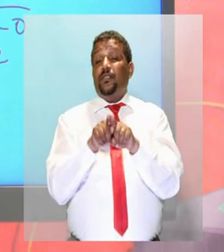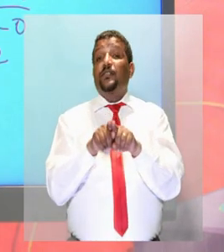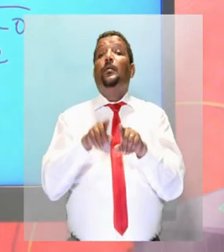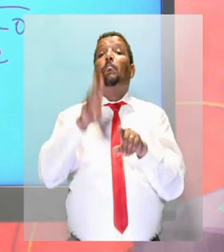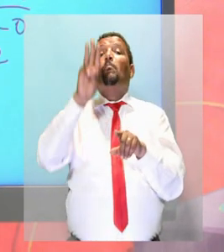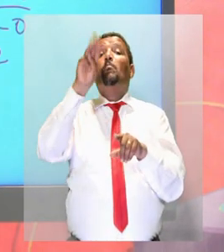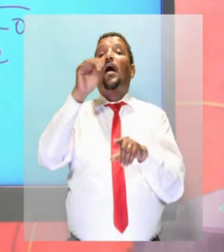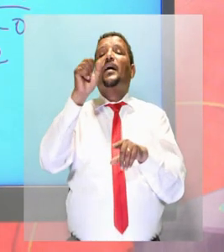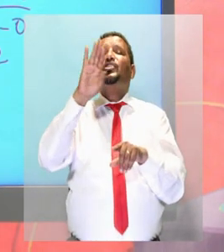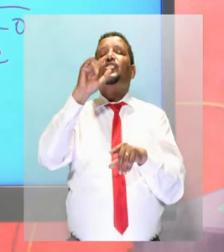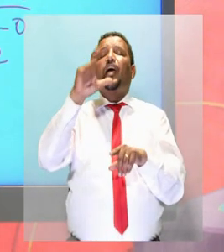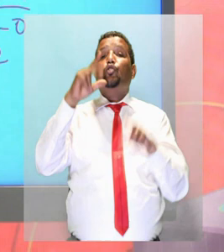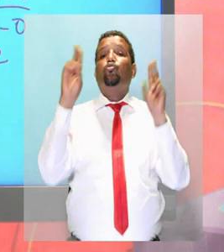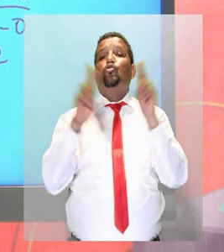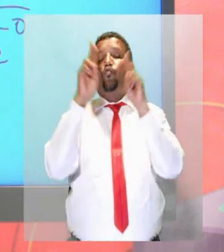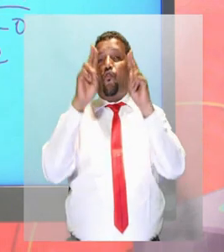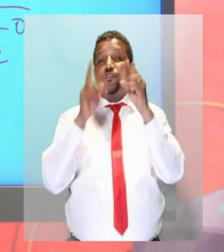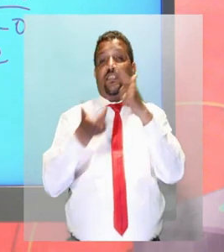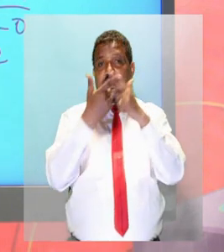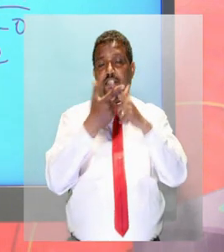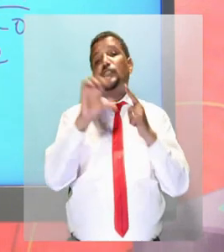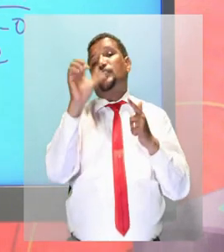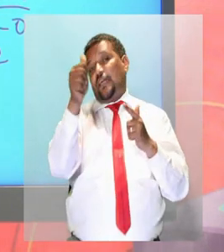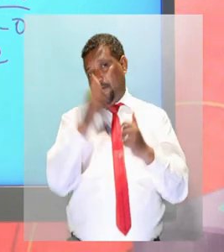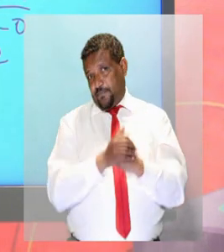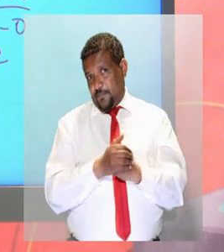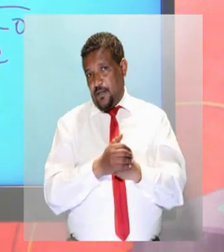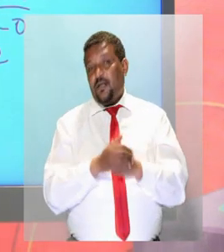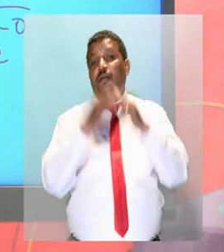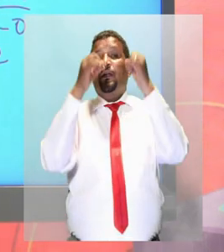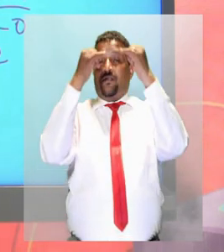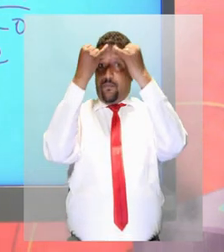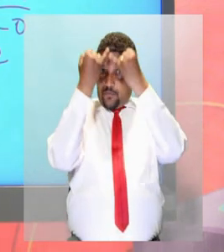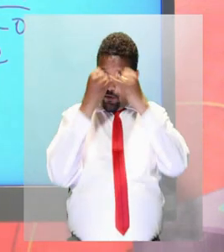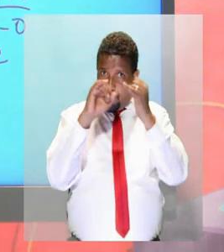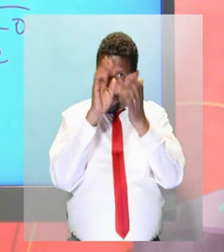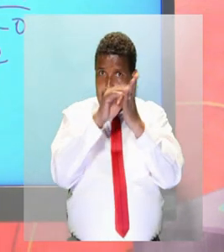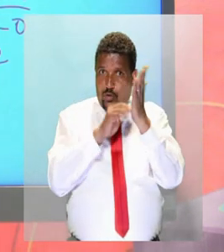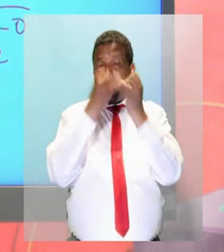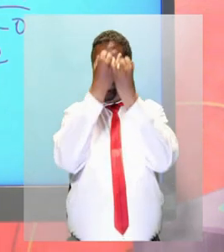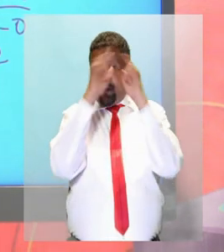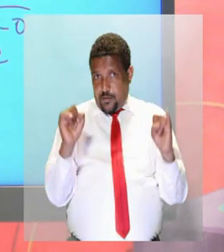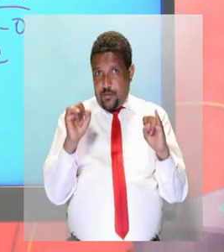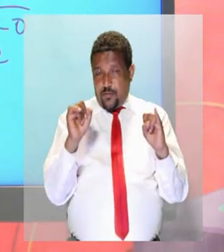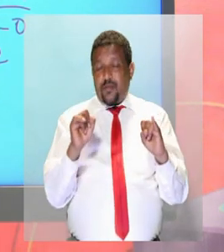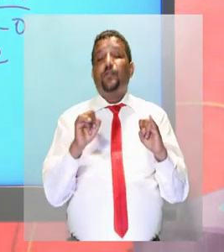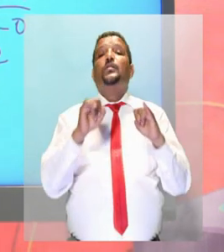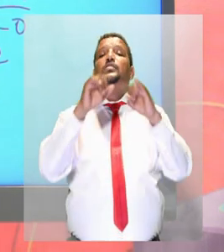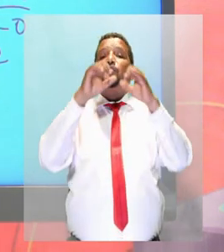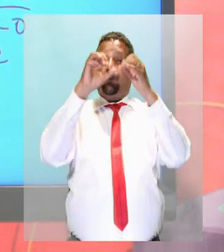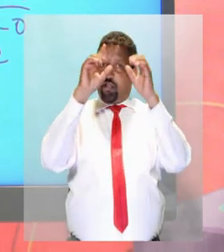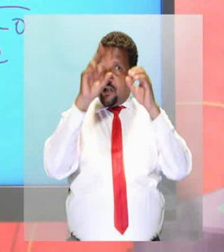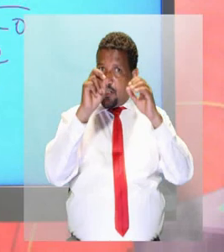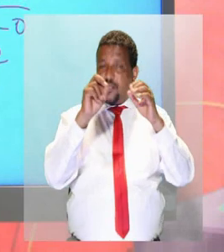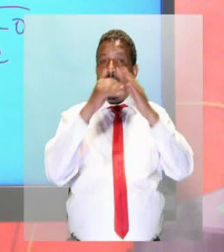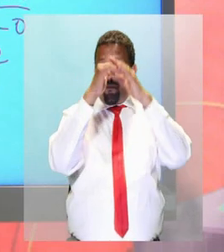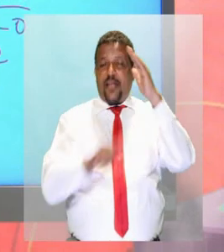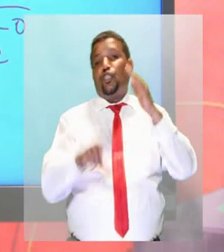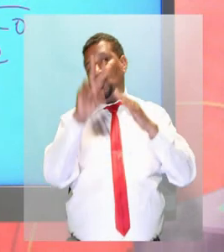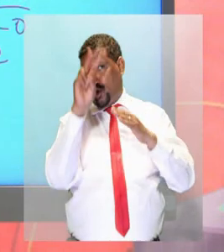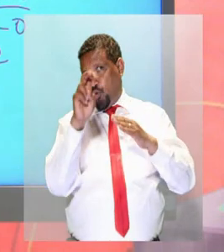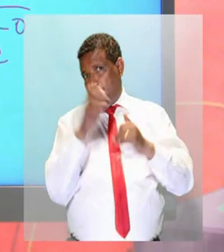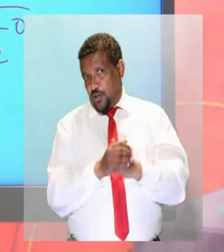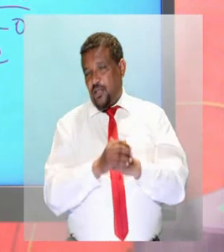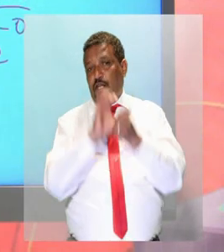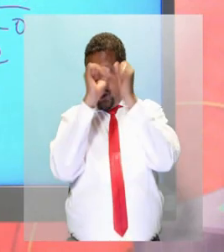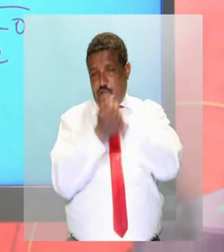second is 10, because it is calculated by dividing the change into, which is 30 minus 20, divided by the